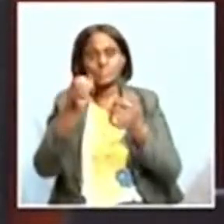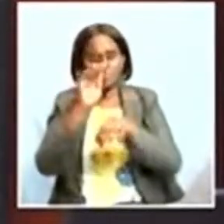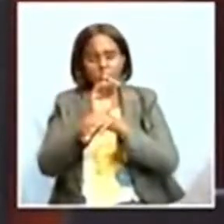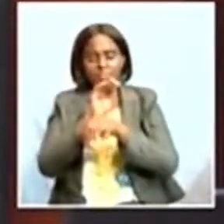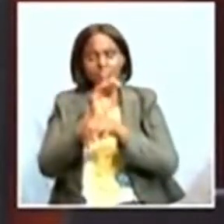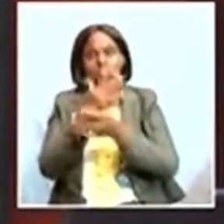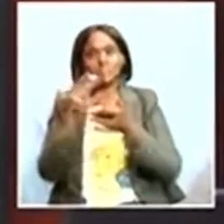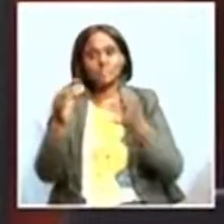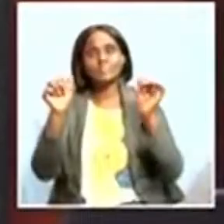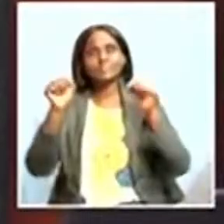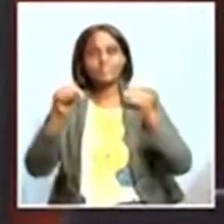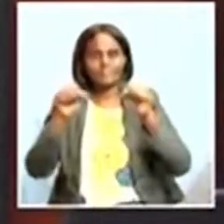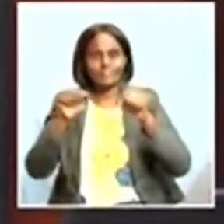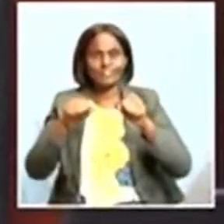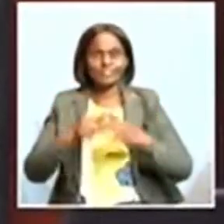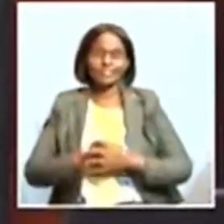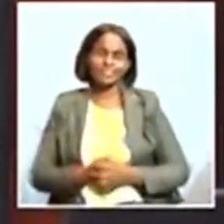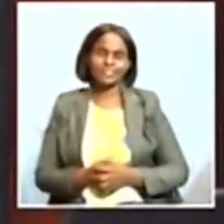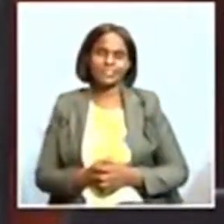something.